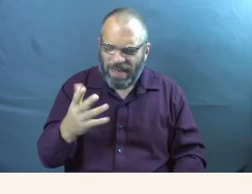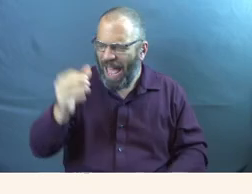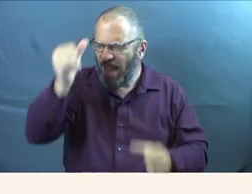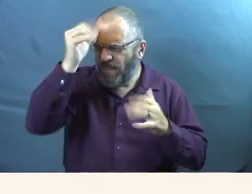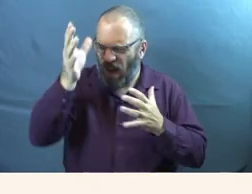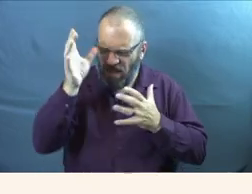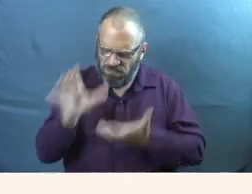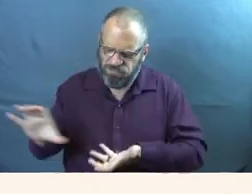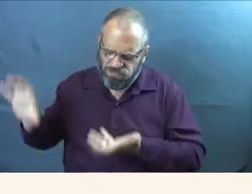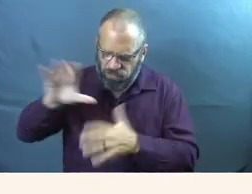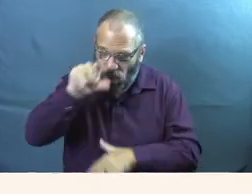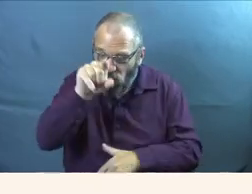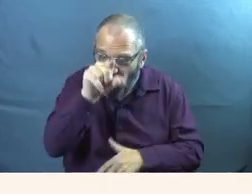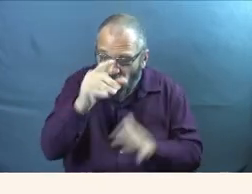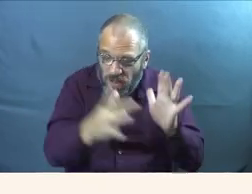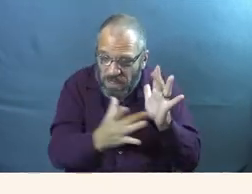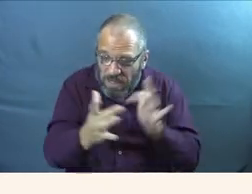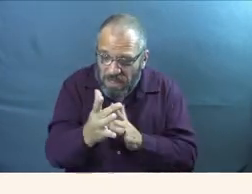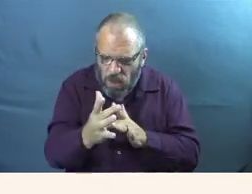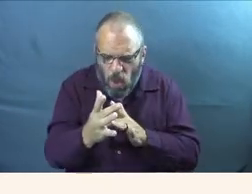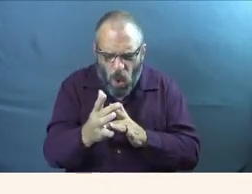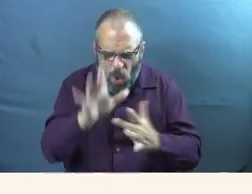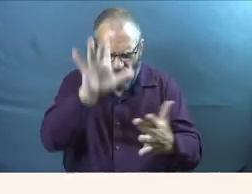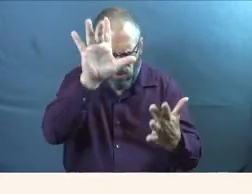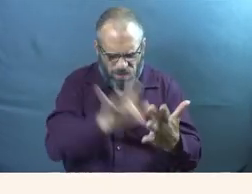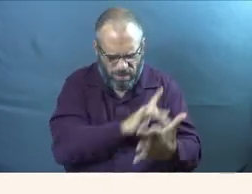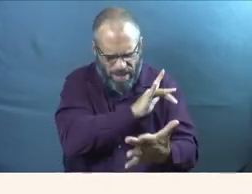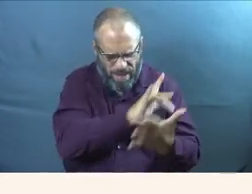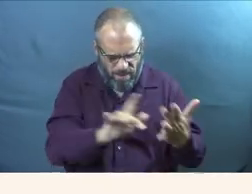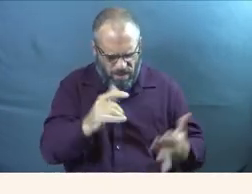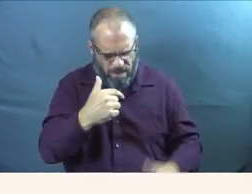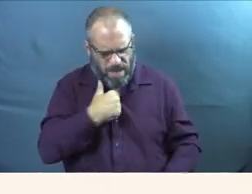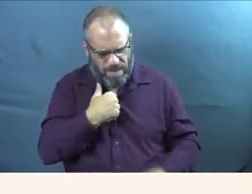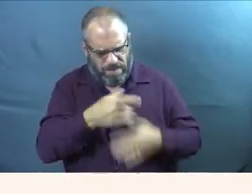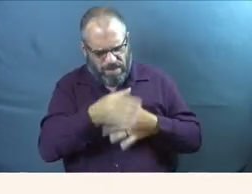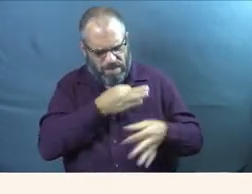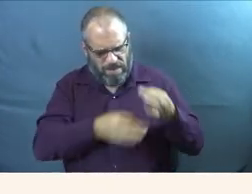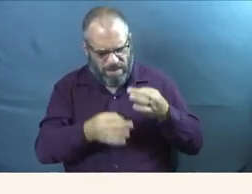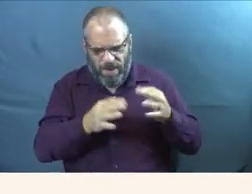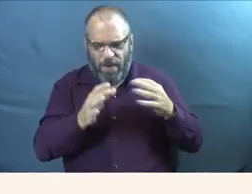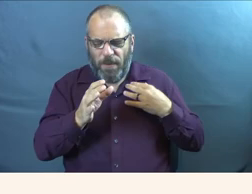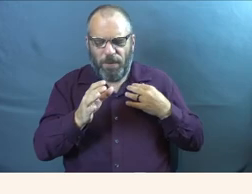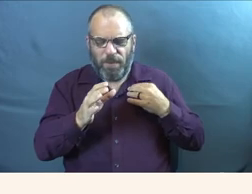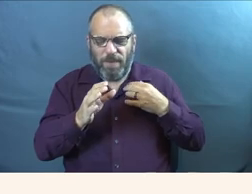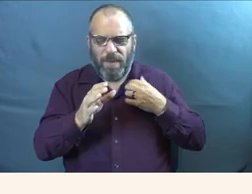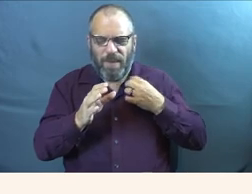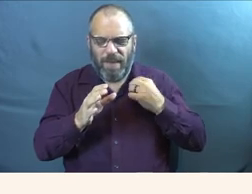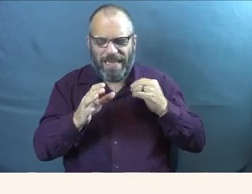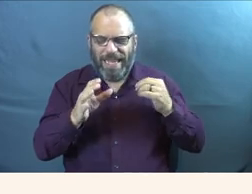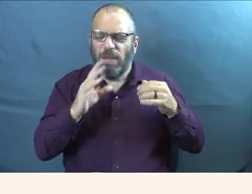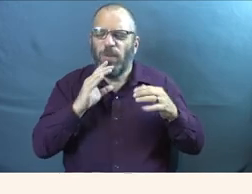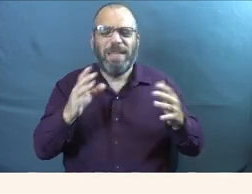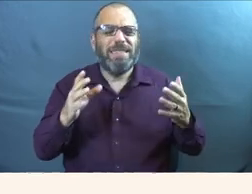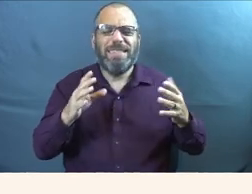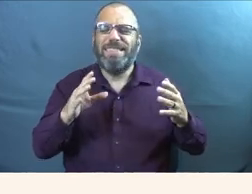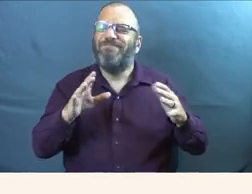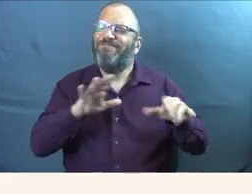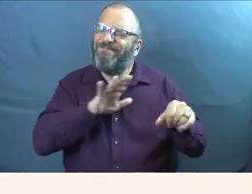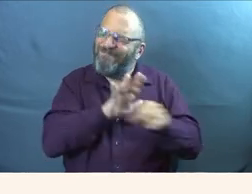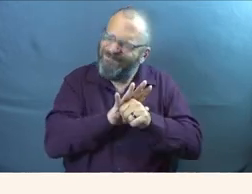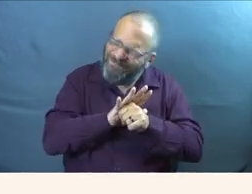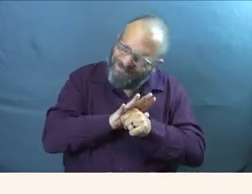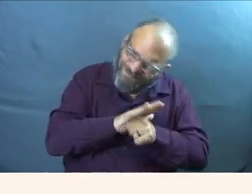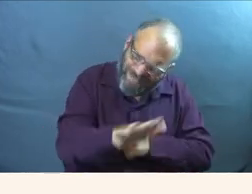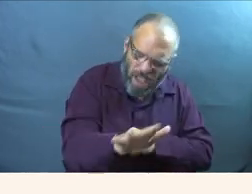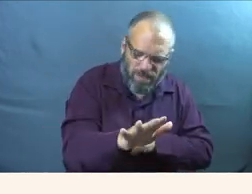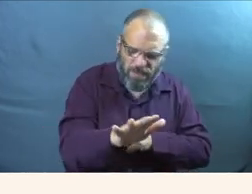Father poured out on you to pay for us, that it was enough. We